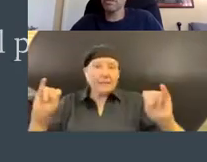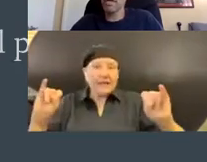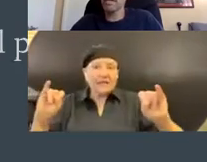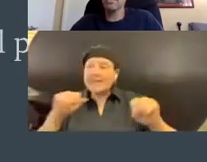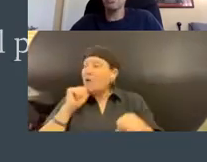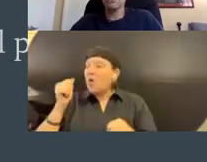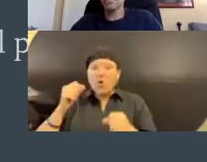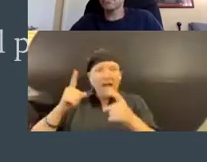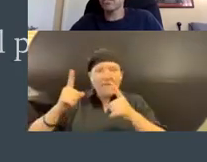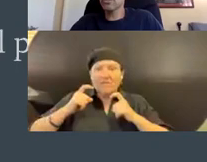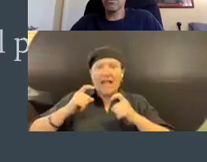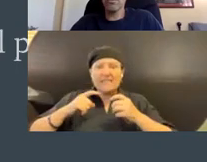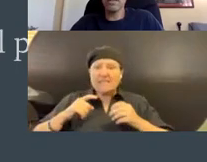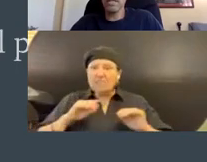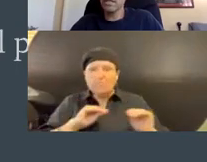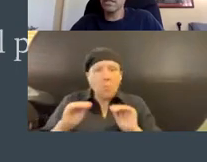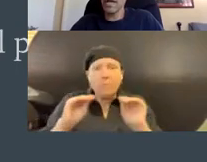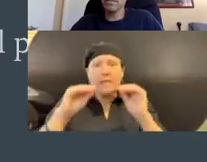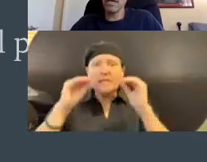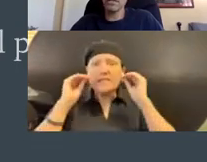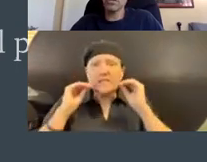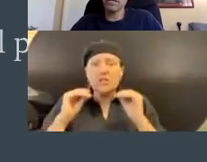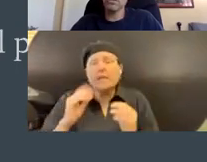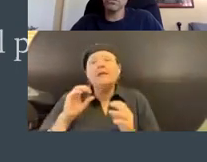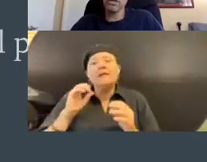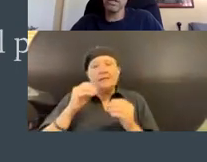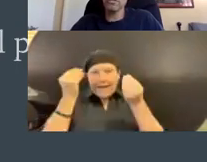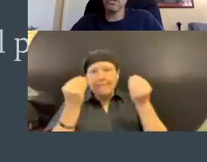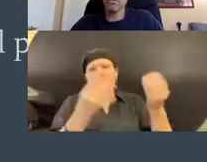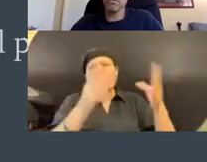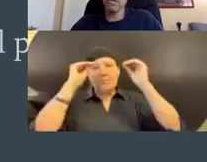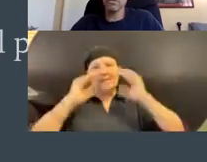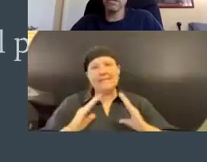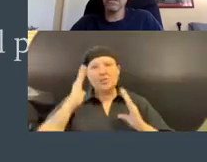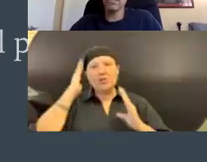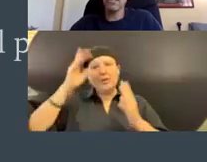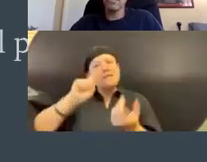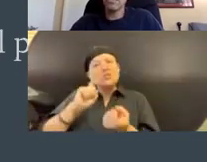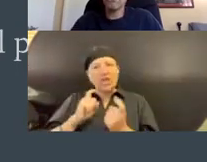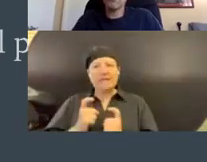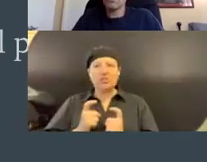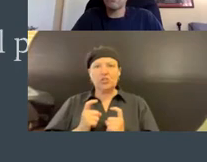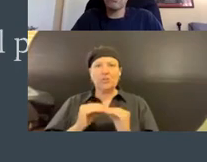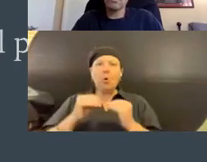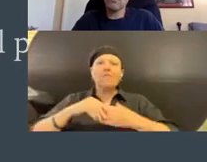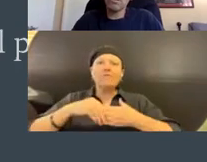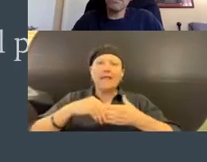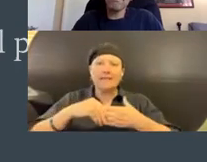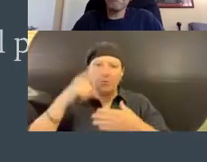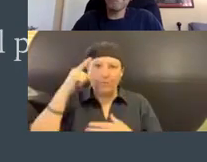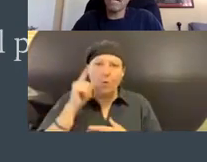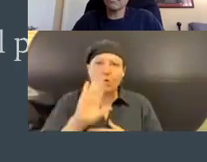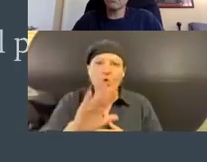child would like, then let the teacher know and they can adapt and try to provide that student more flexibility. Now, if you're like, you know